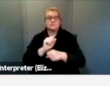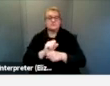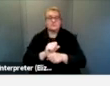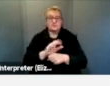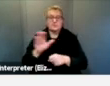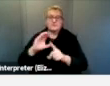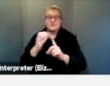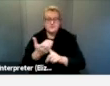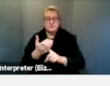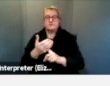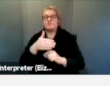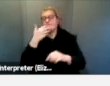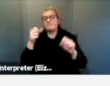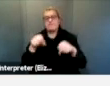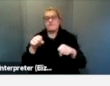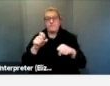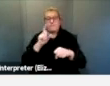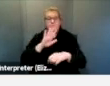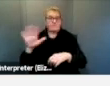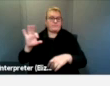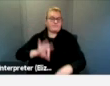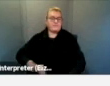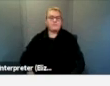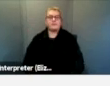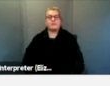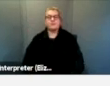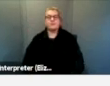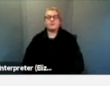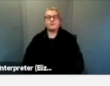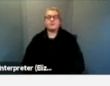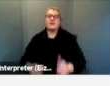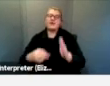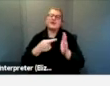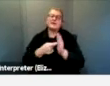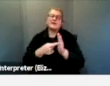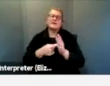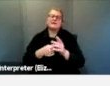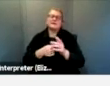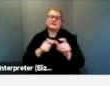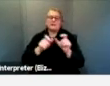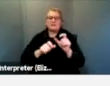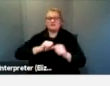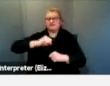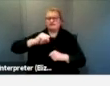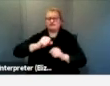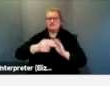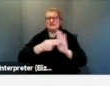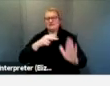as best they could to their advantage. Sometimes people resisted the label of disability.